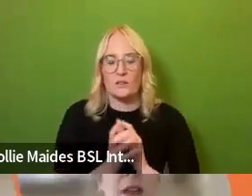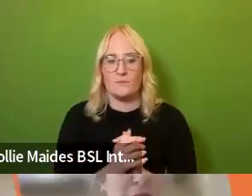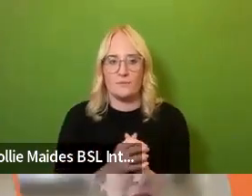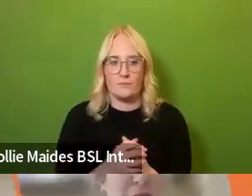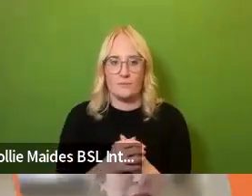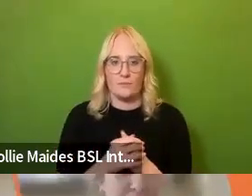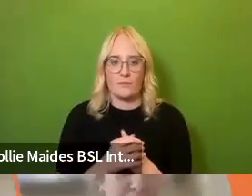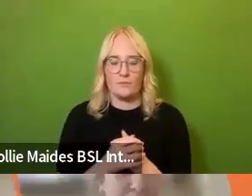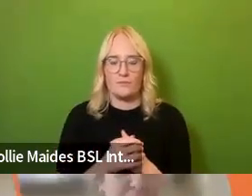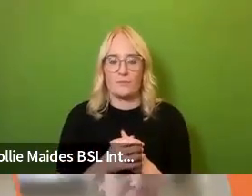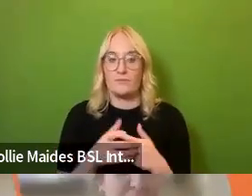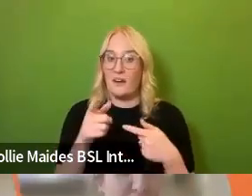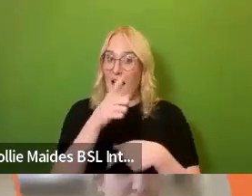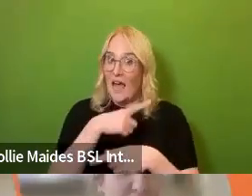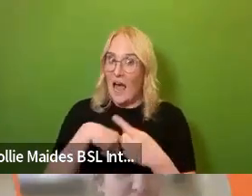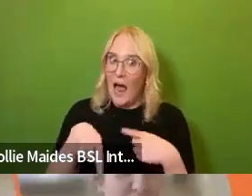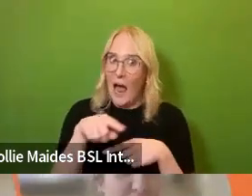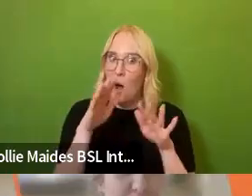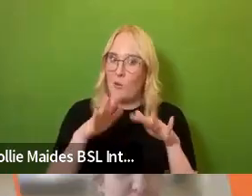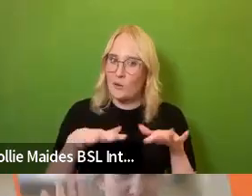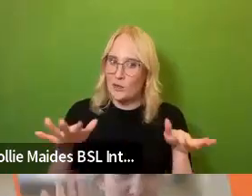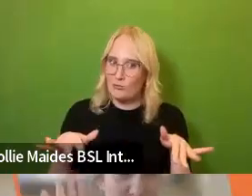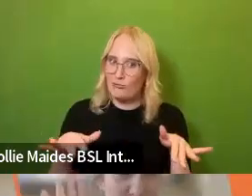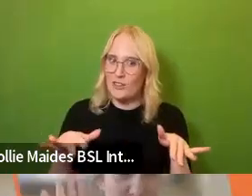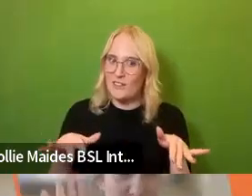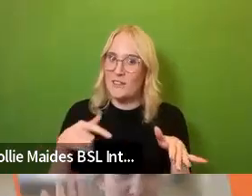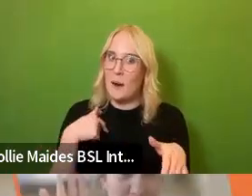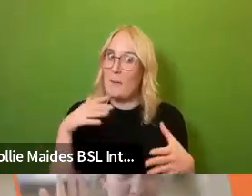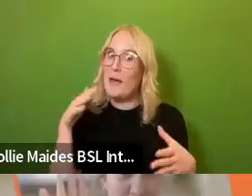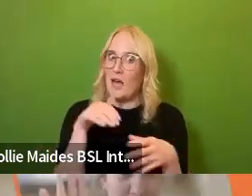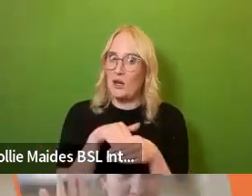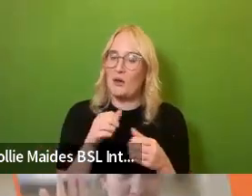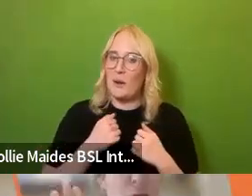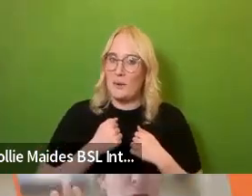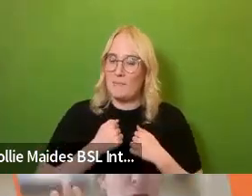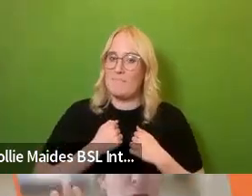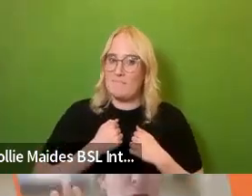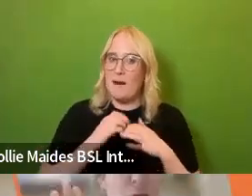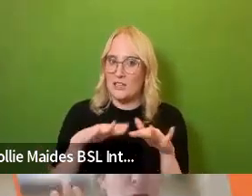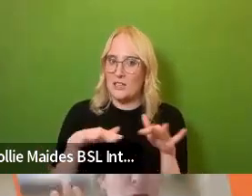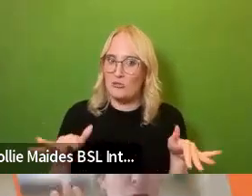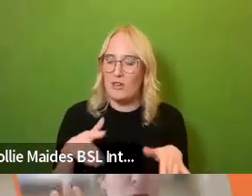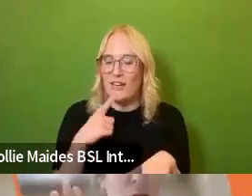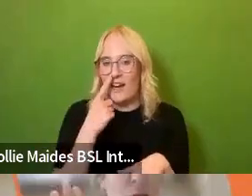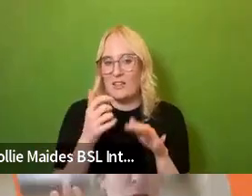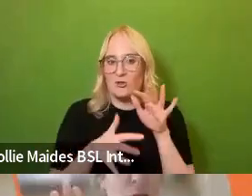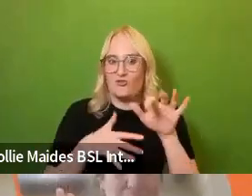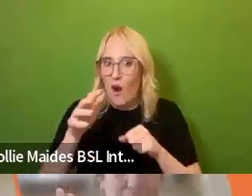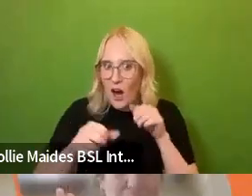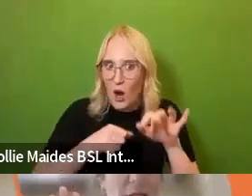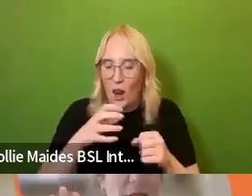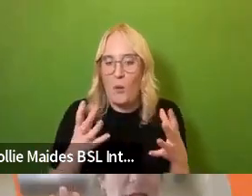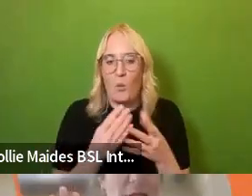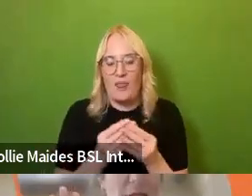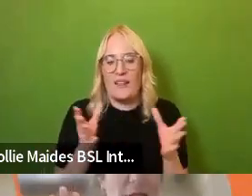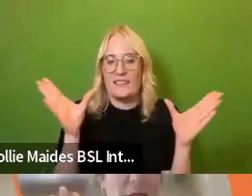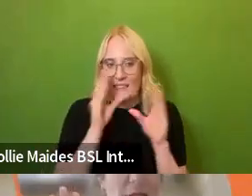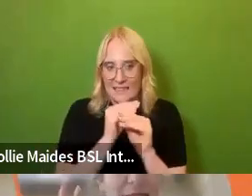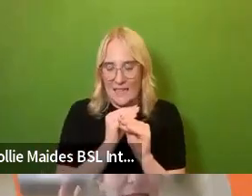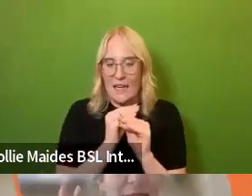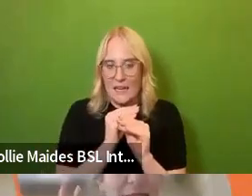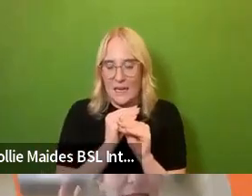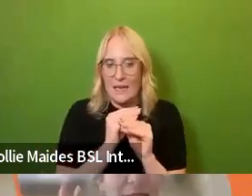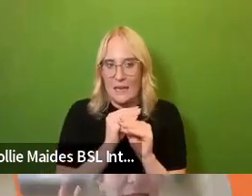that our children, I'm including myself in there, can really struggle with sleep. So we're going to connect